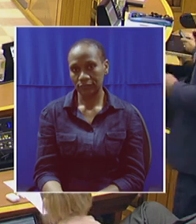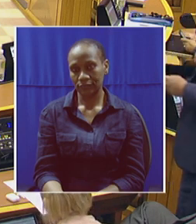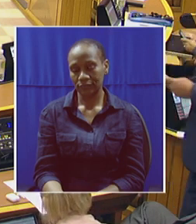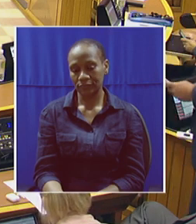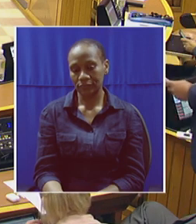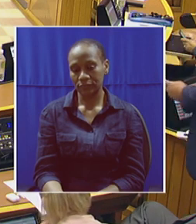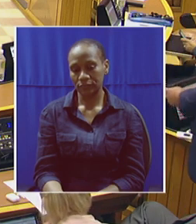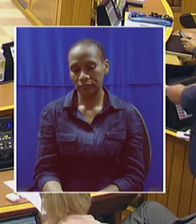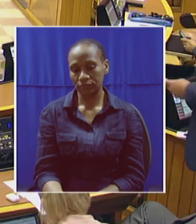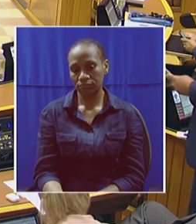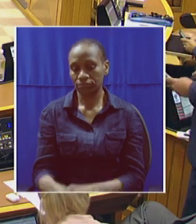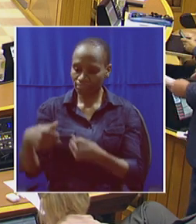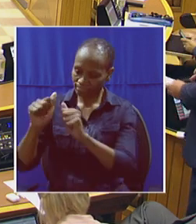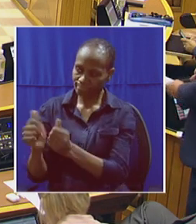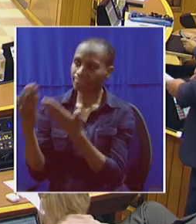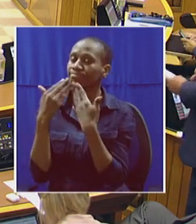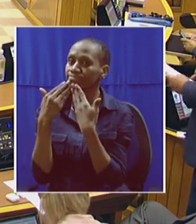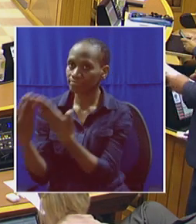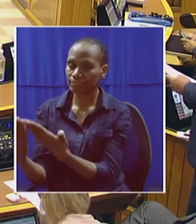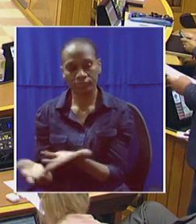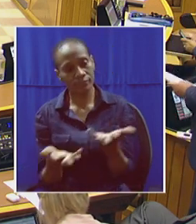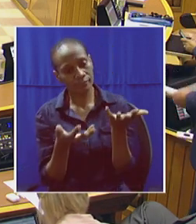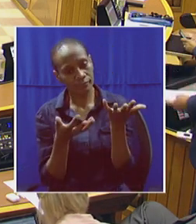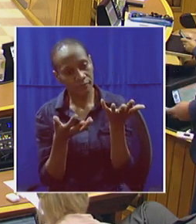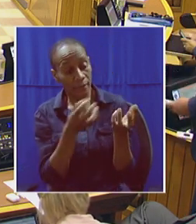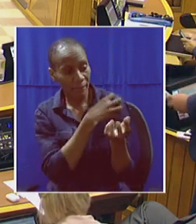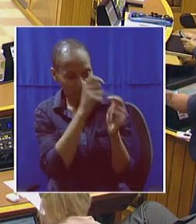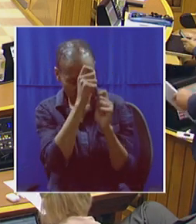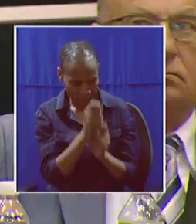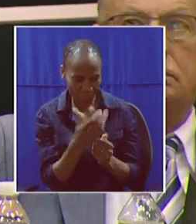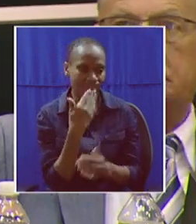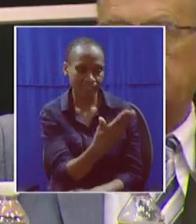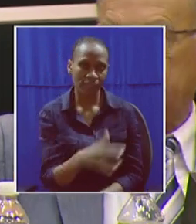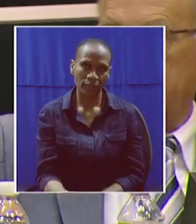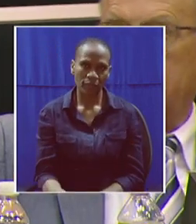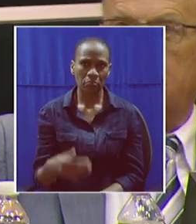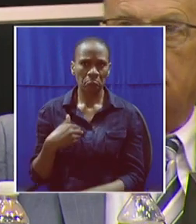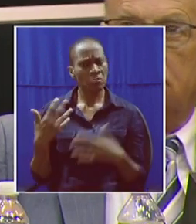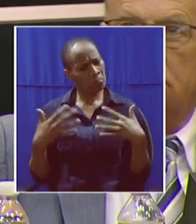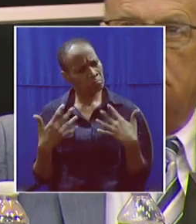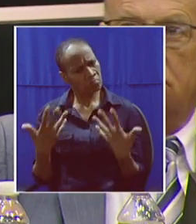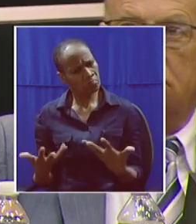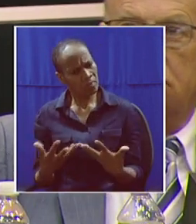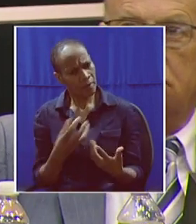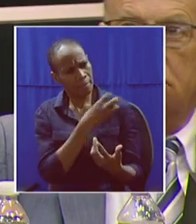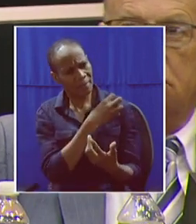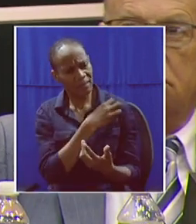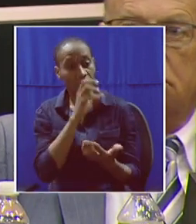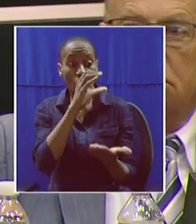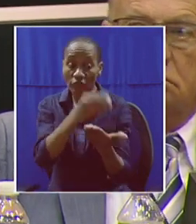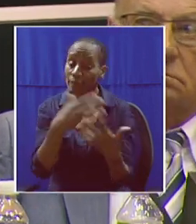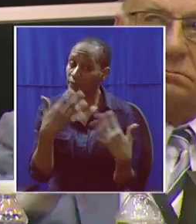member thank you honorable chair and honorable Minister I am glad that the minister